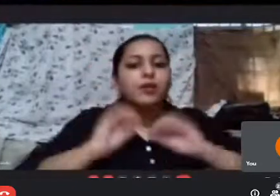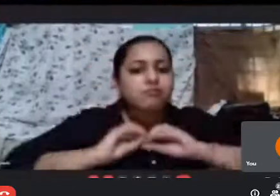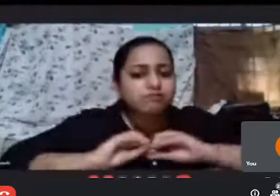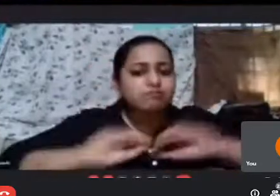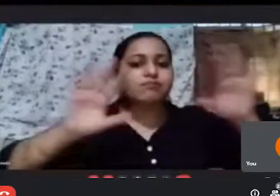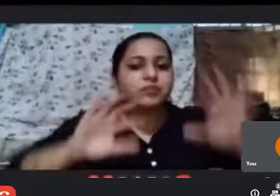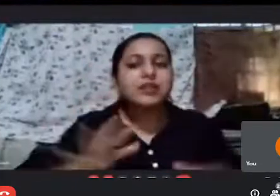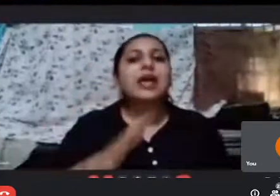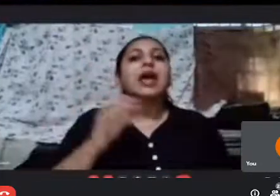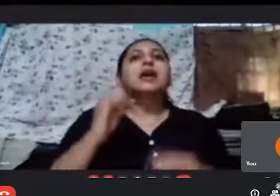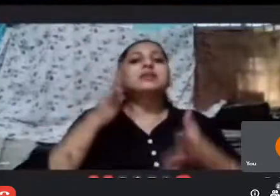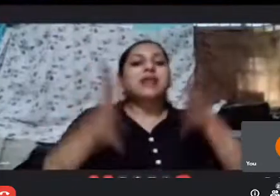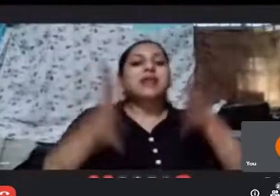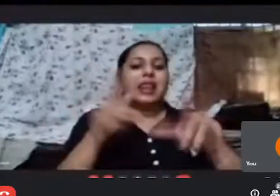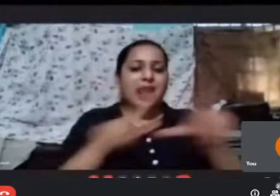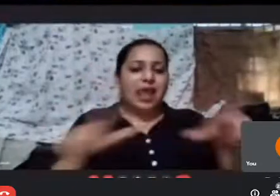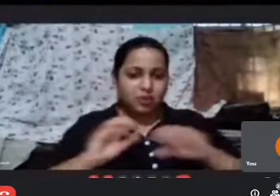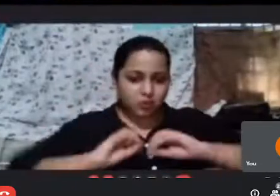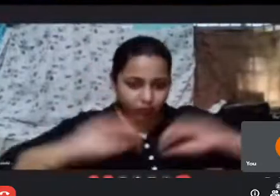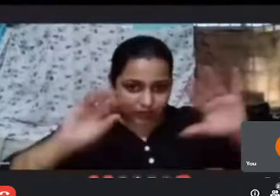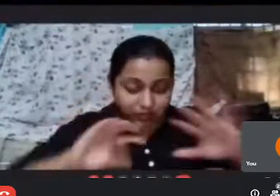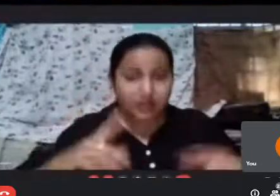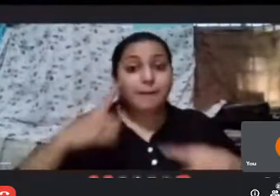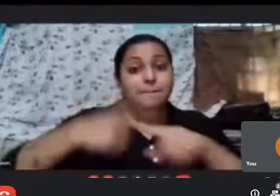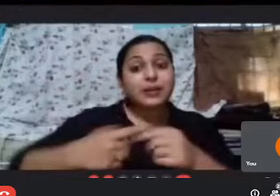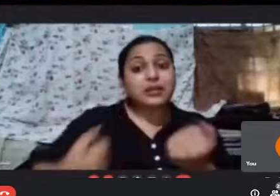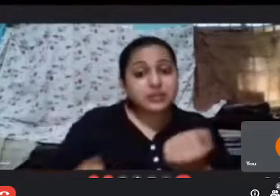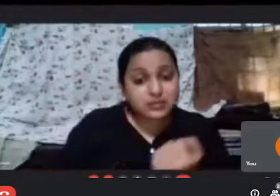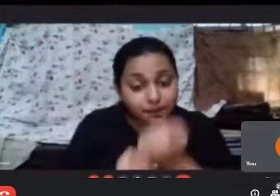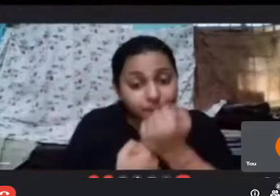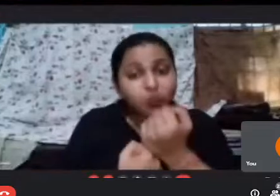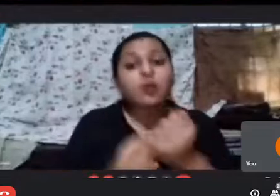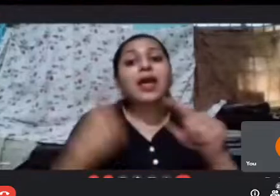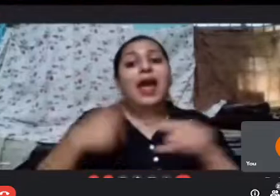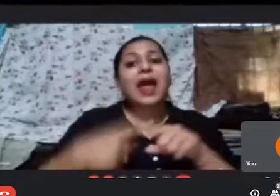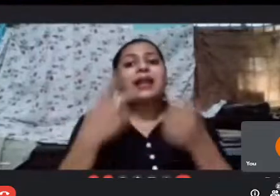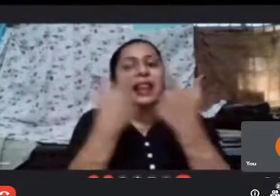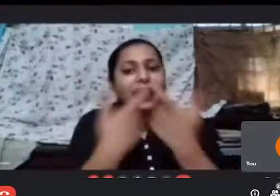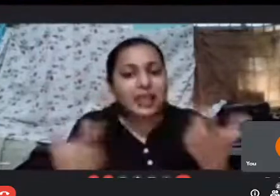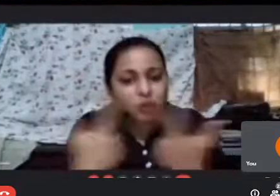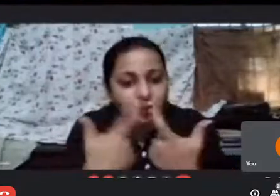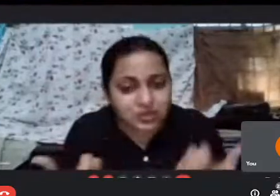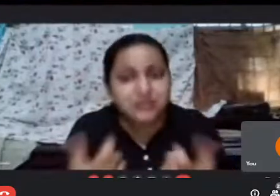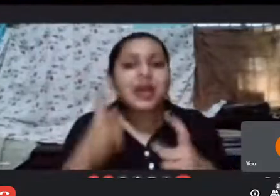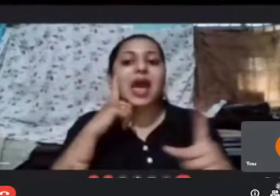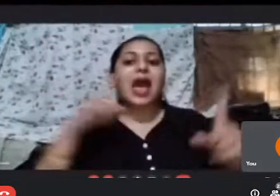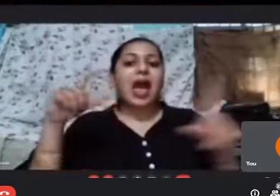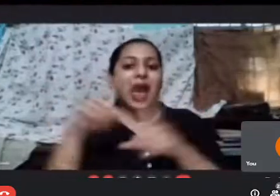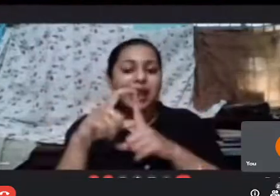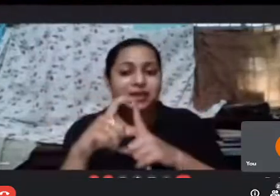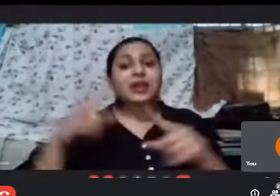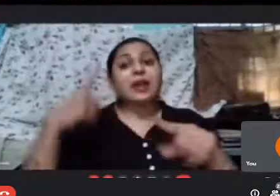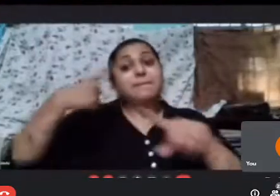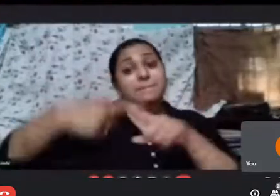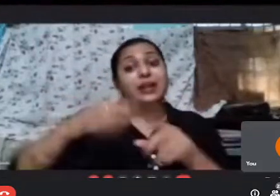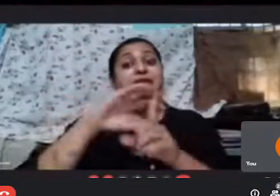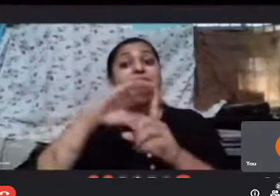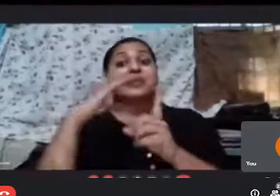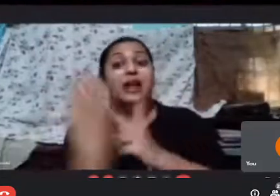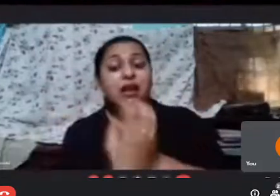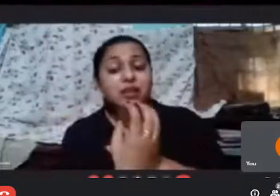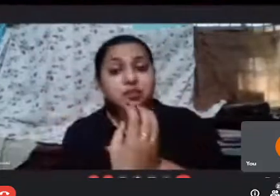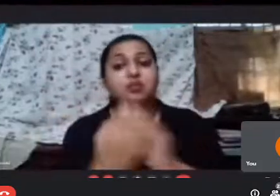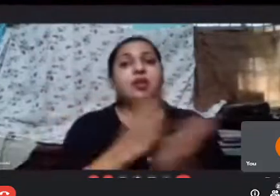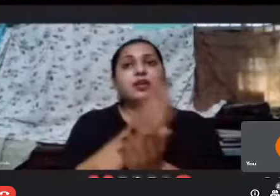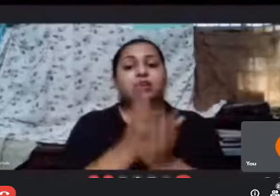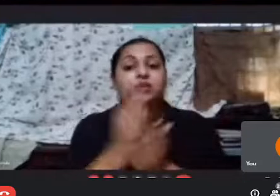to support and protect the linguistic identity and cultural diversity of all deaf people and